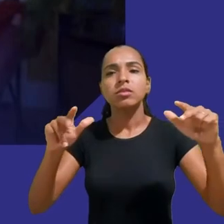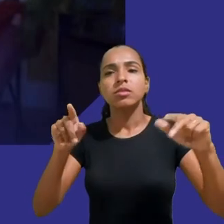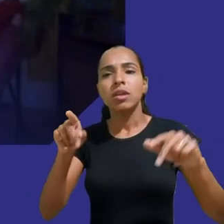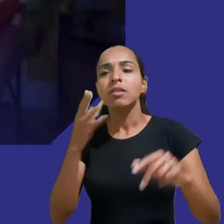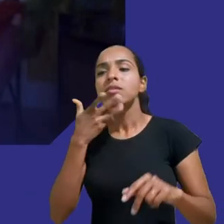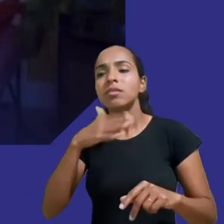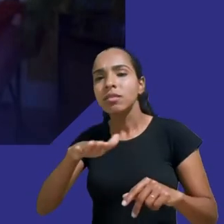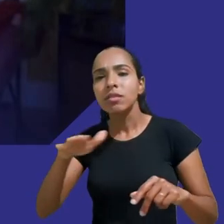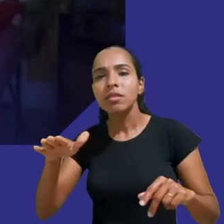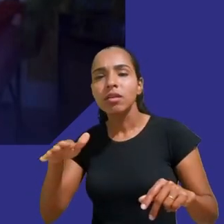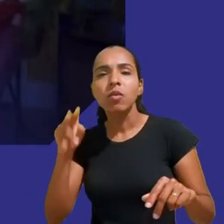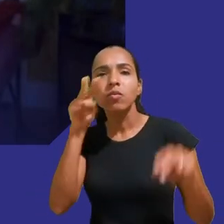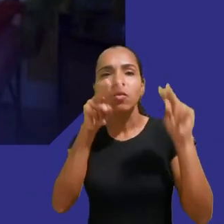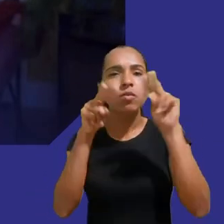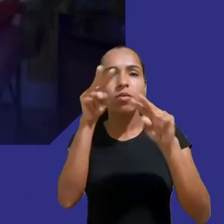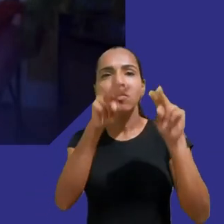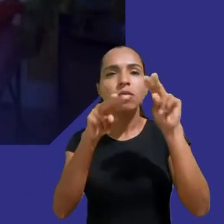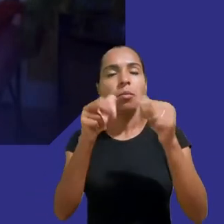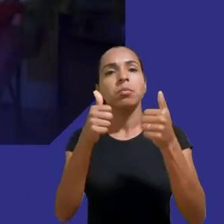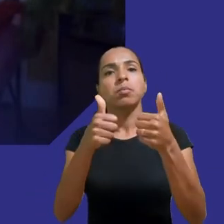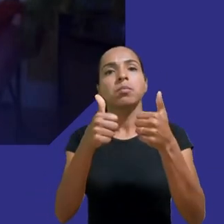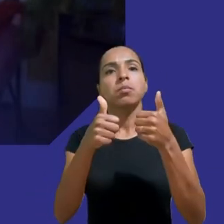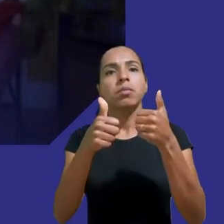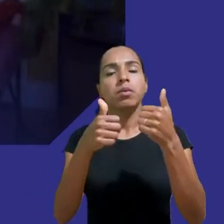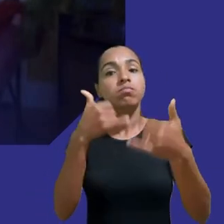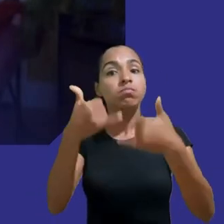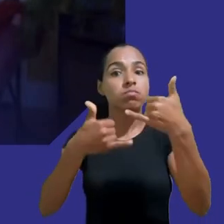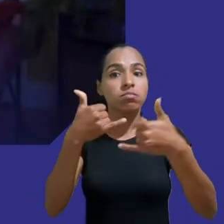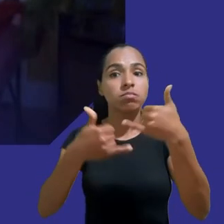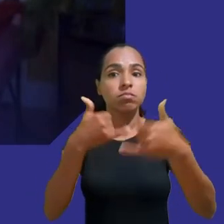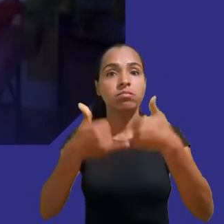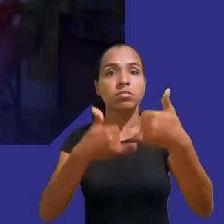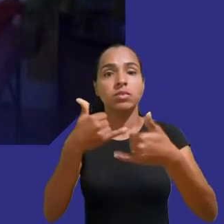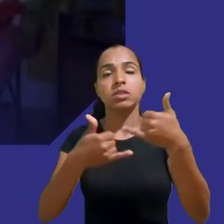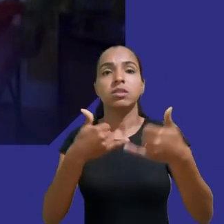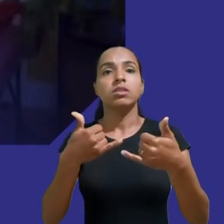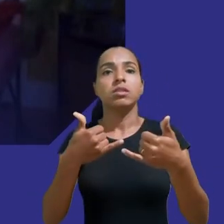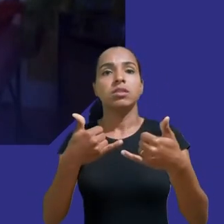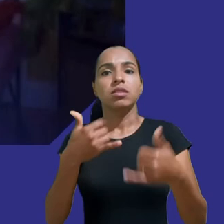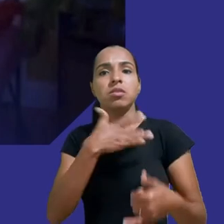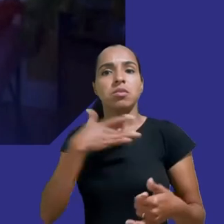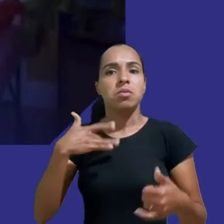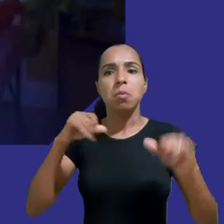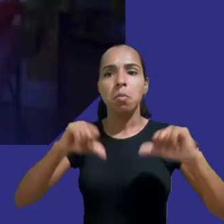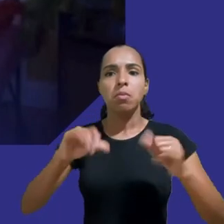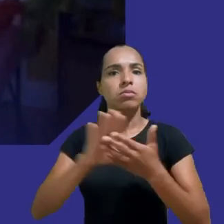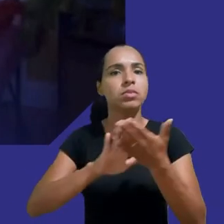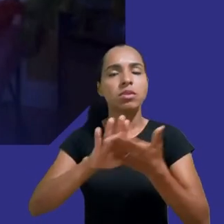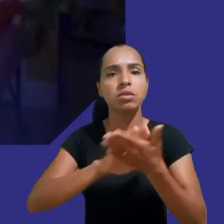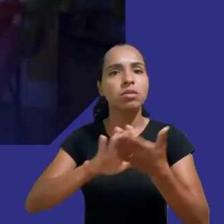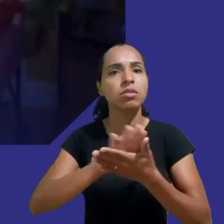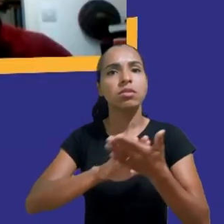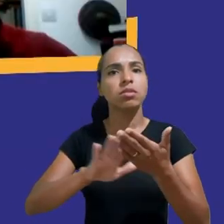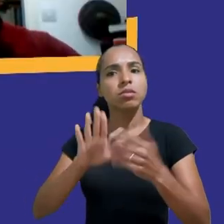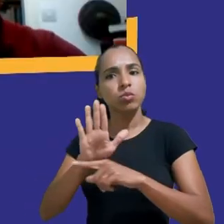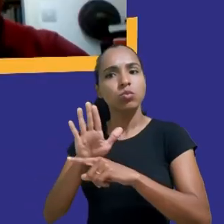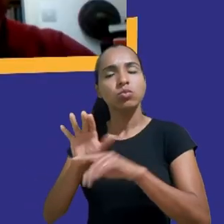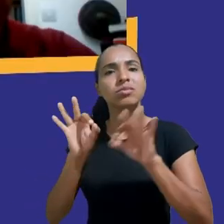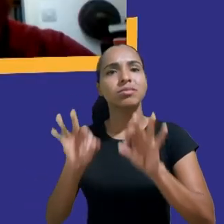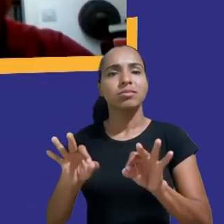that is entertaining without harming but doesn't rely on this exploitative business model